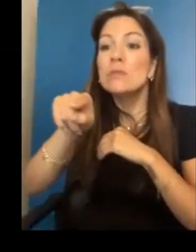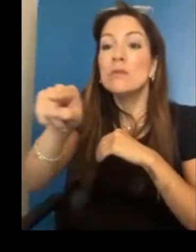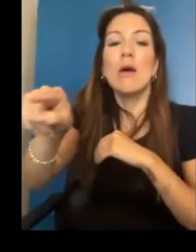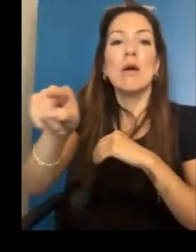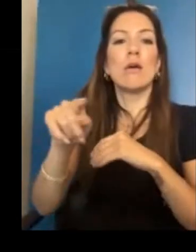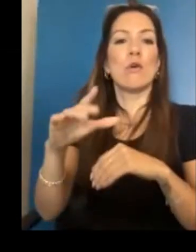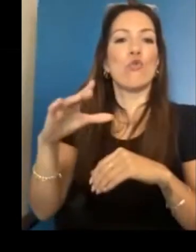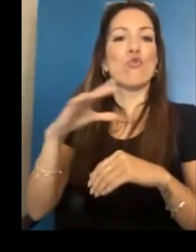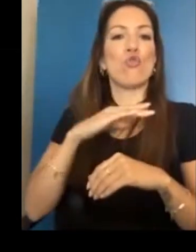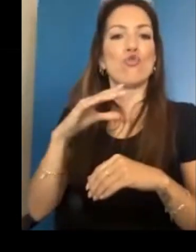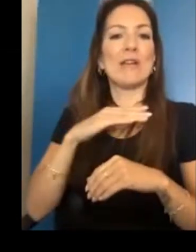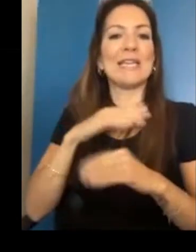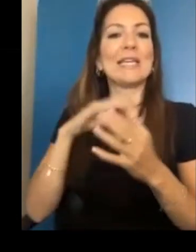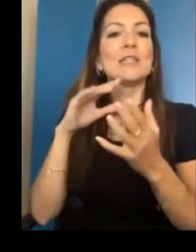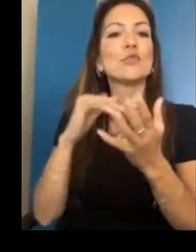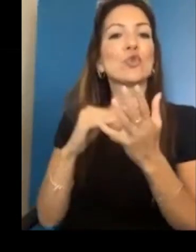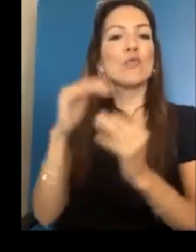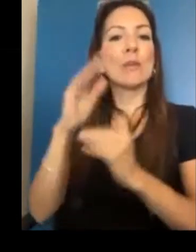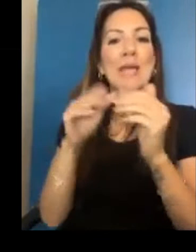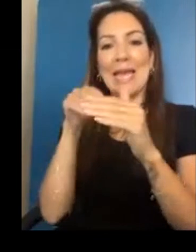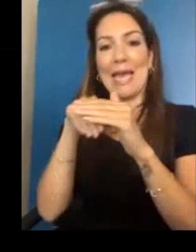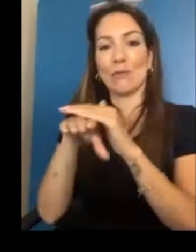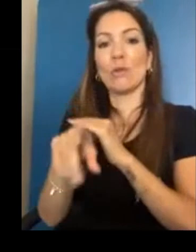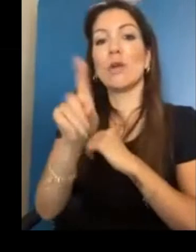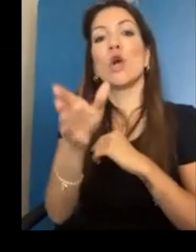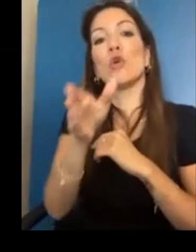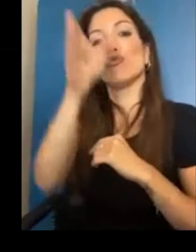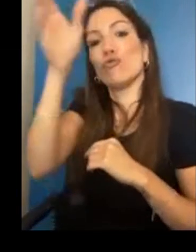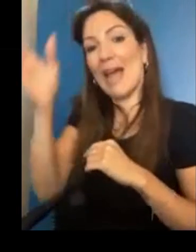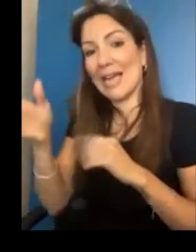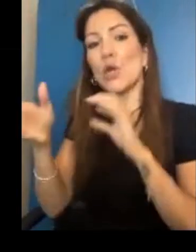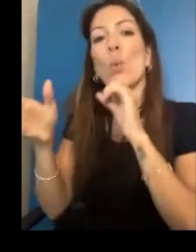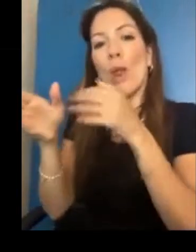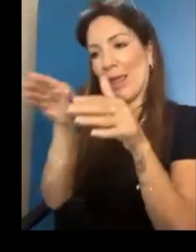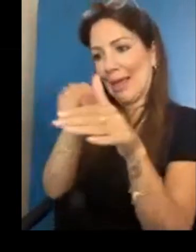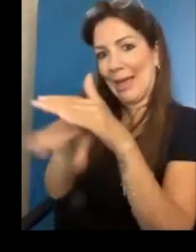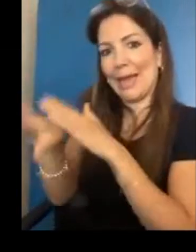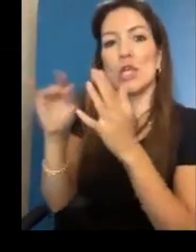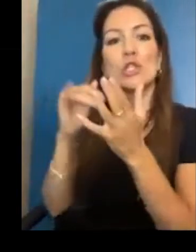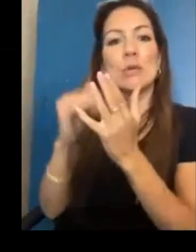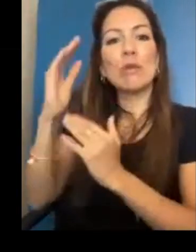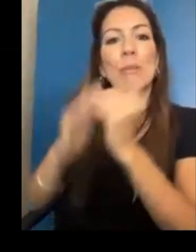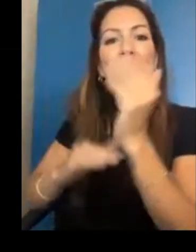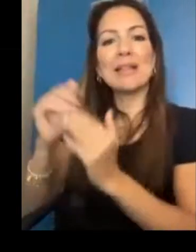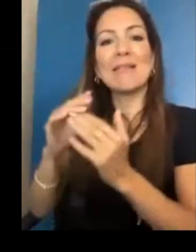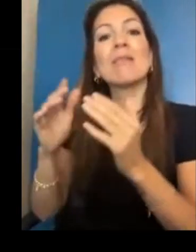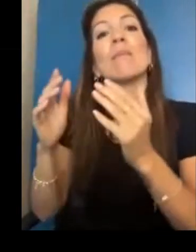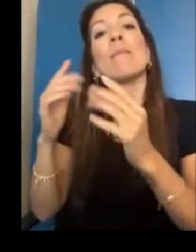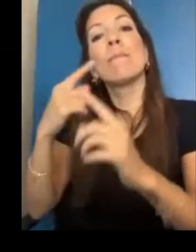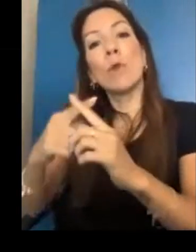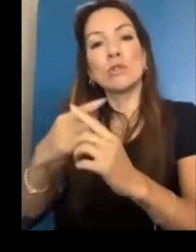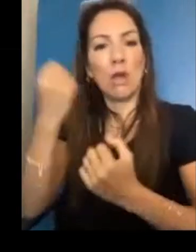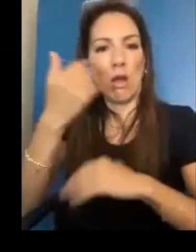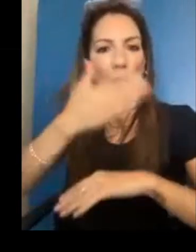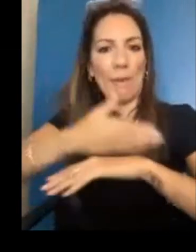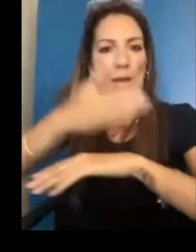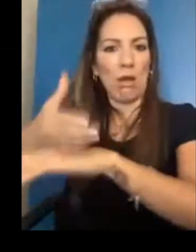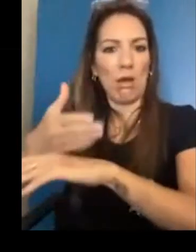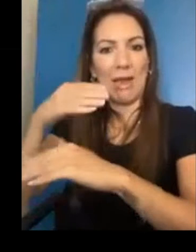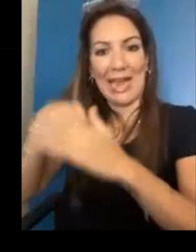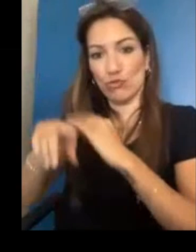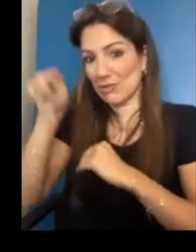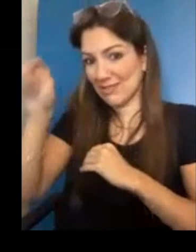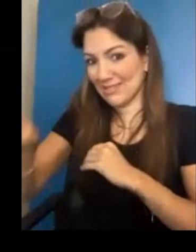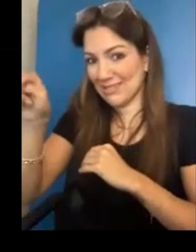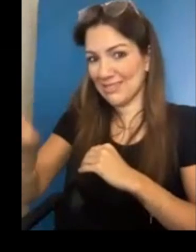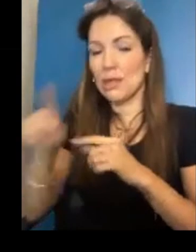Story building entrance is, and just on the right will be the entrance to the Shaftesbury building. There will also be the car park entrance. So the bulk of the